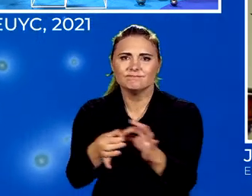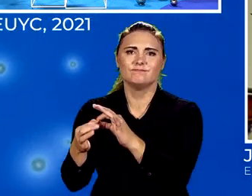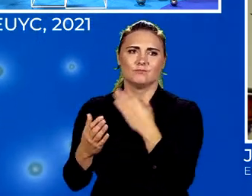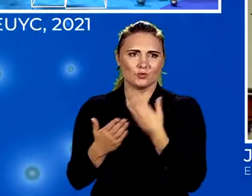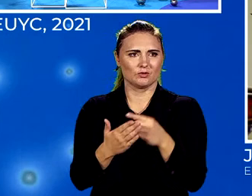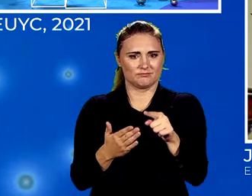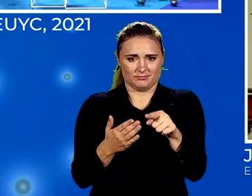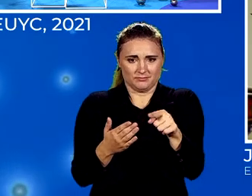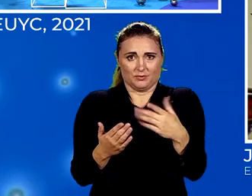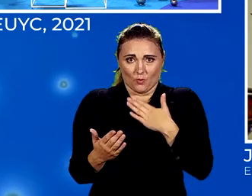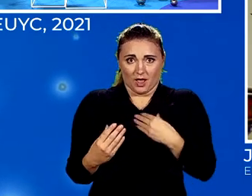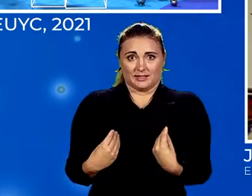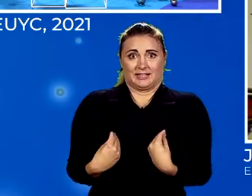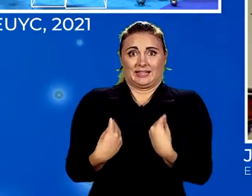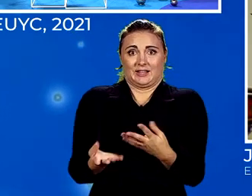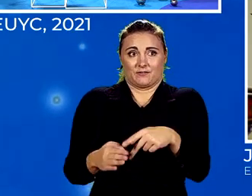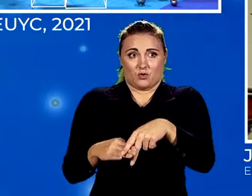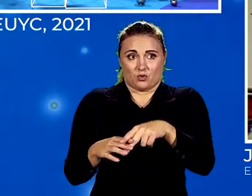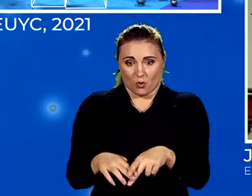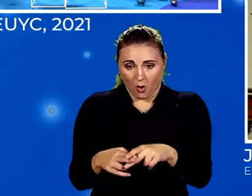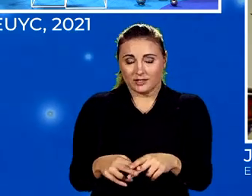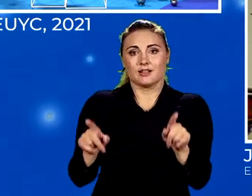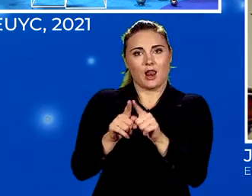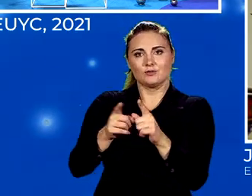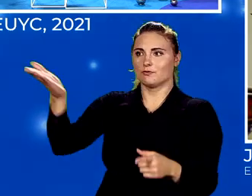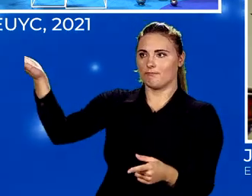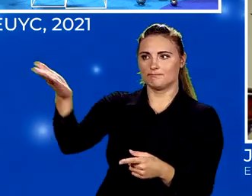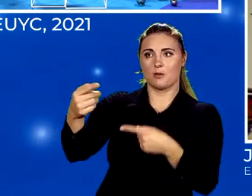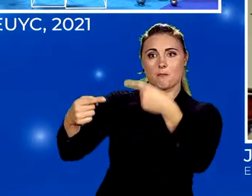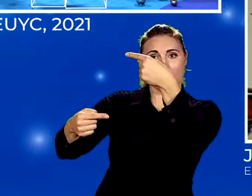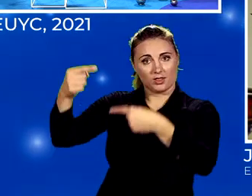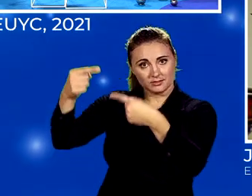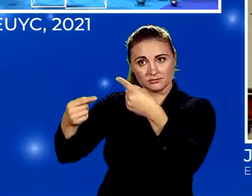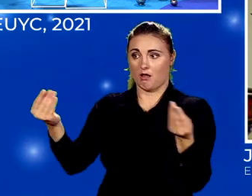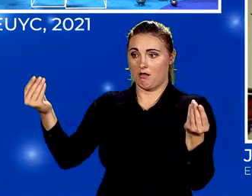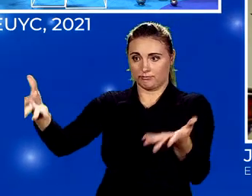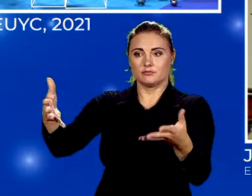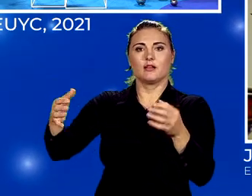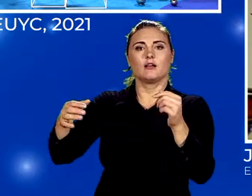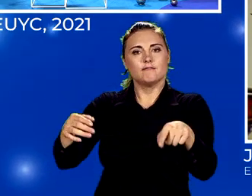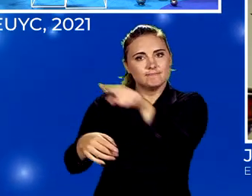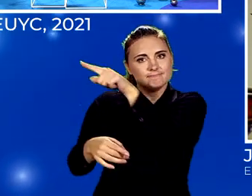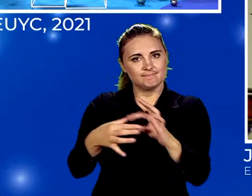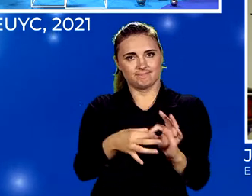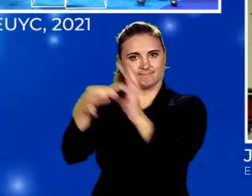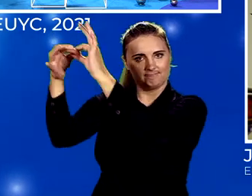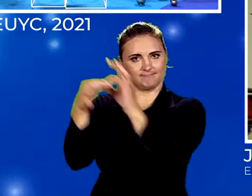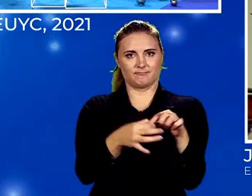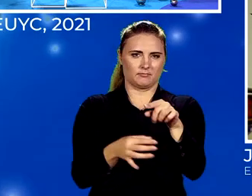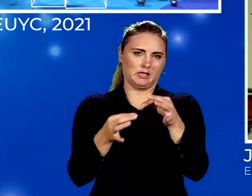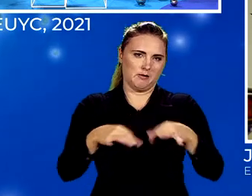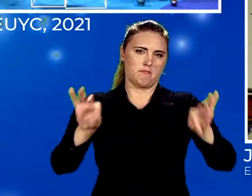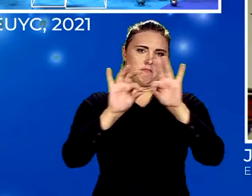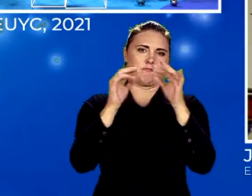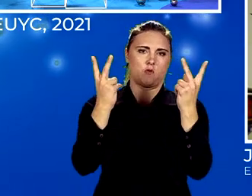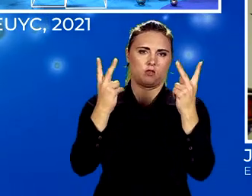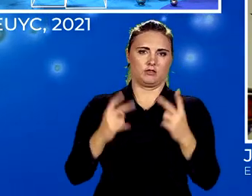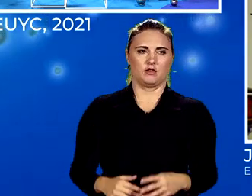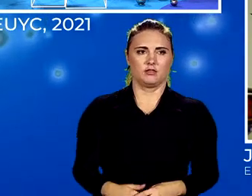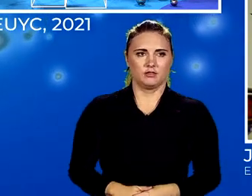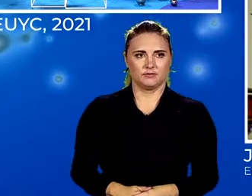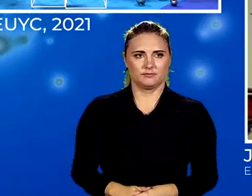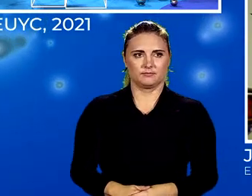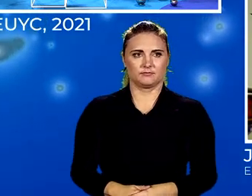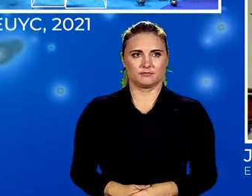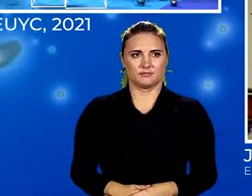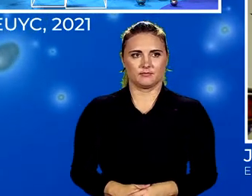have facilitators, which are often youth workers or youth organizations, and resources in order to ensure that